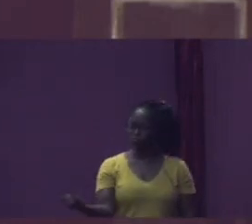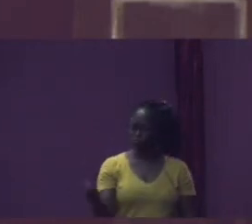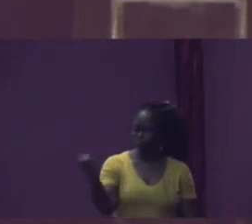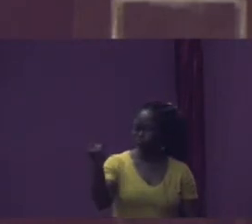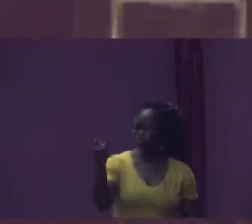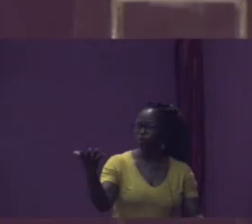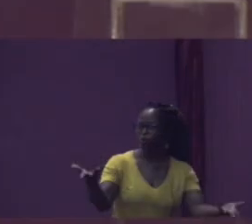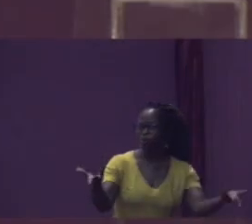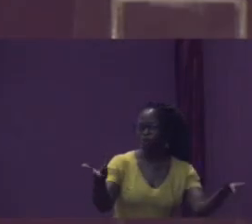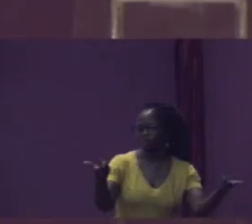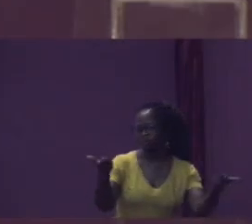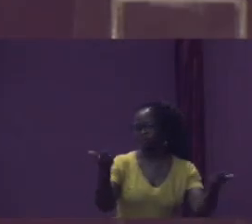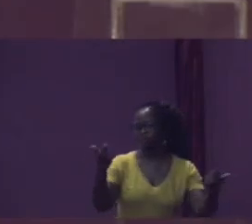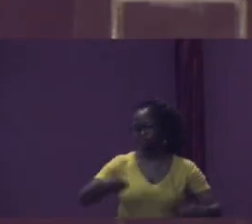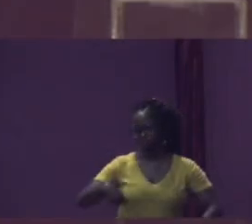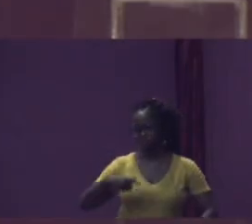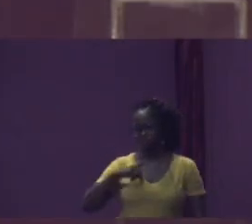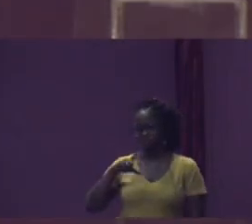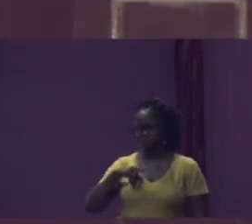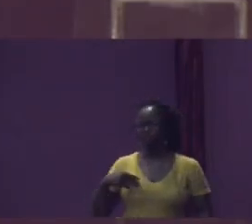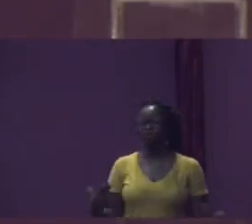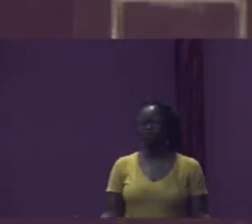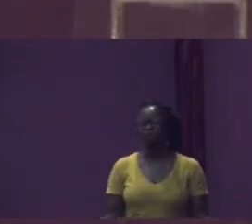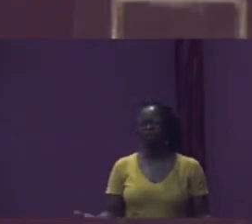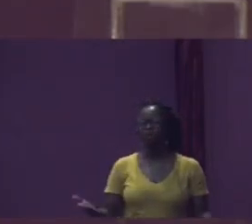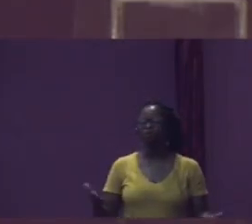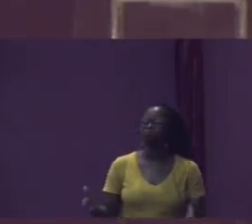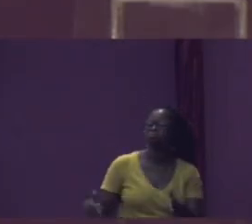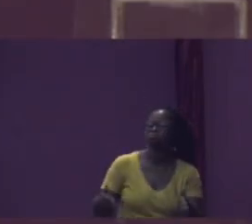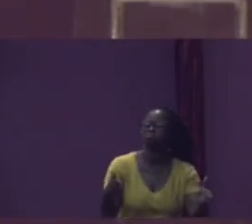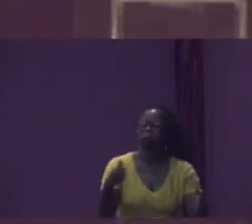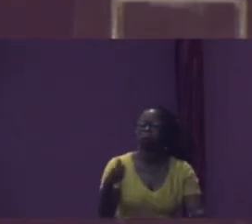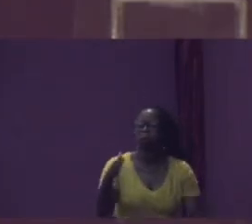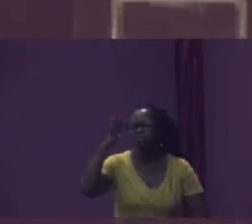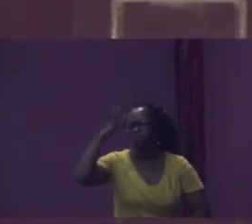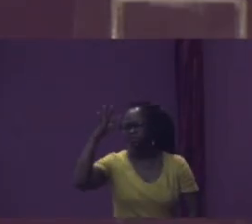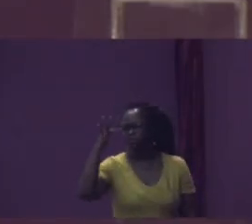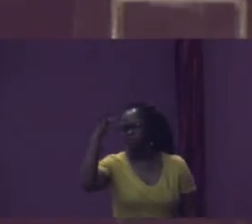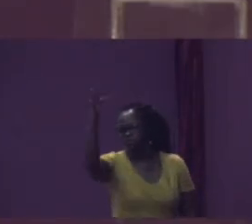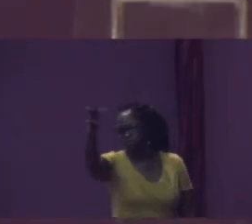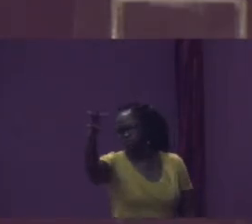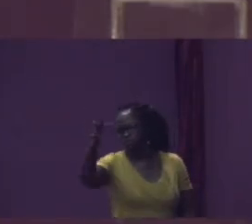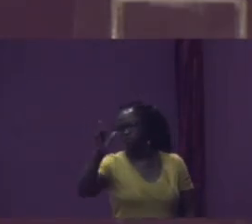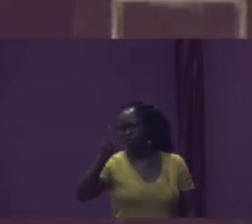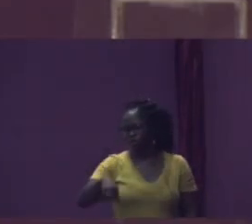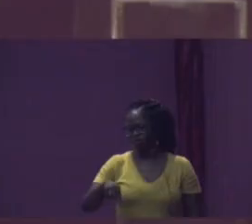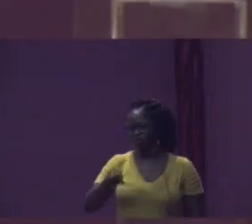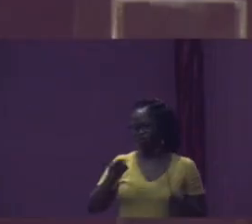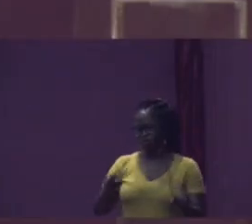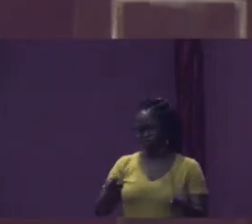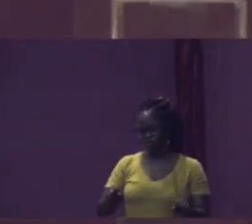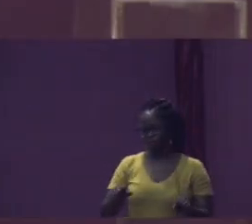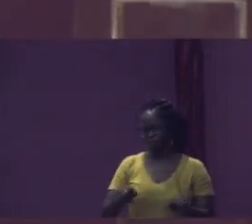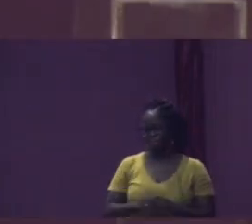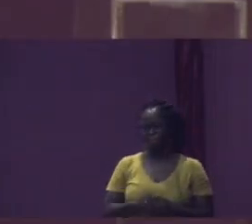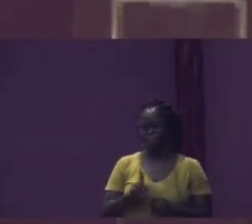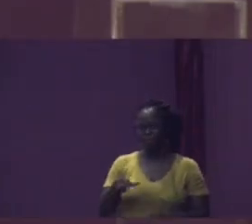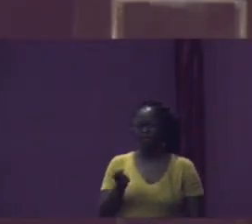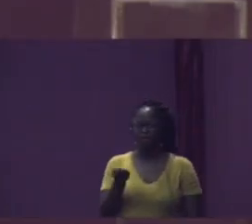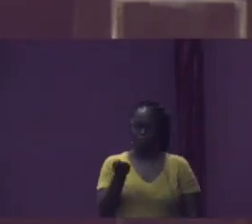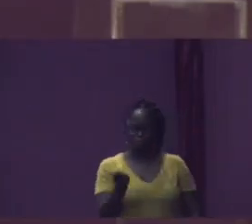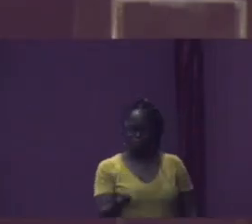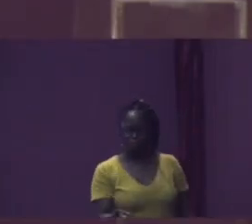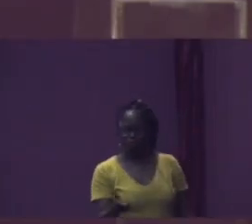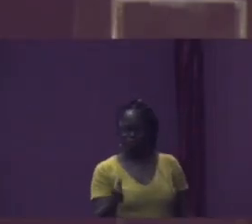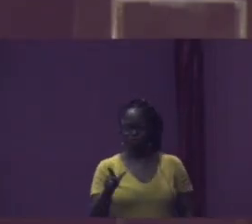And again, what is the way forward? And so, as I said, this is a bit of a conceptual presentation, but